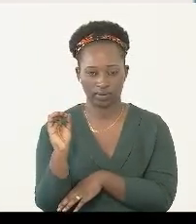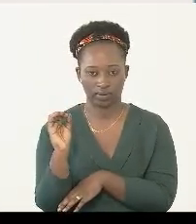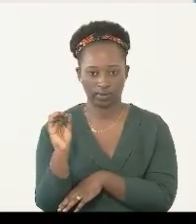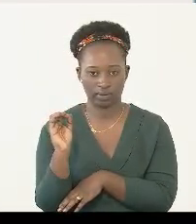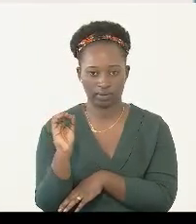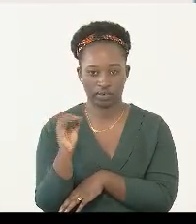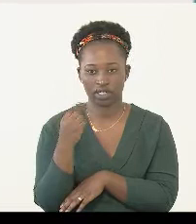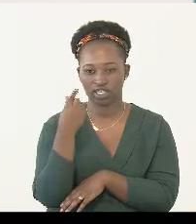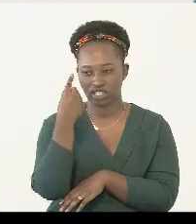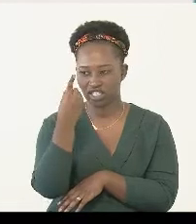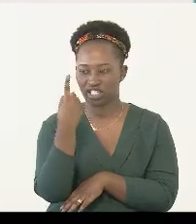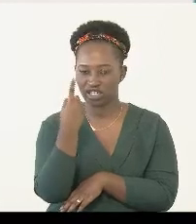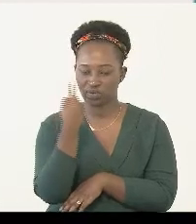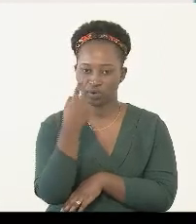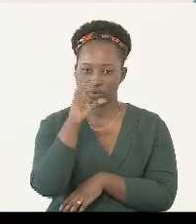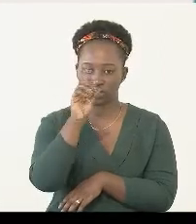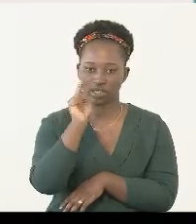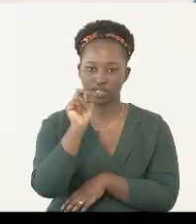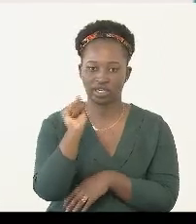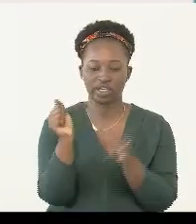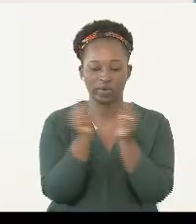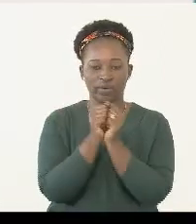A single band of DNA with a density